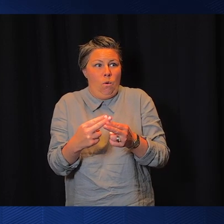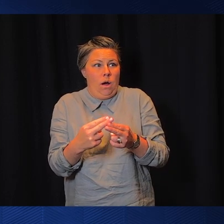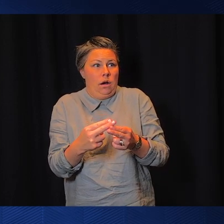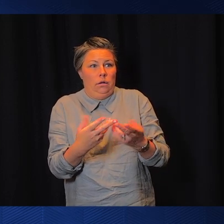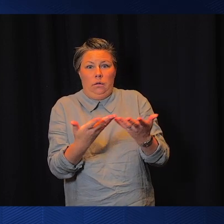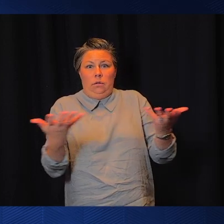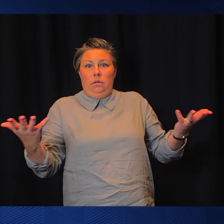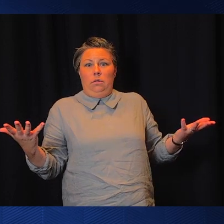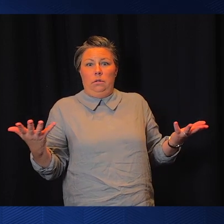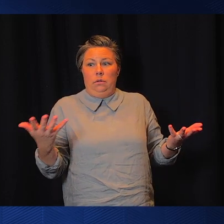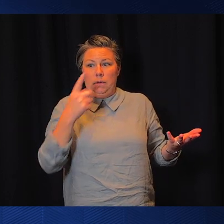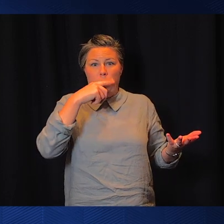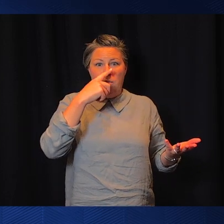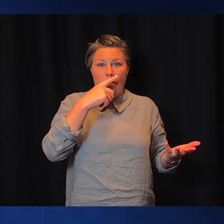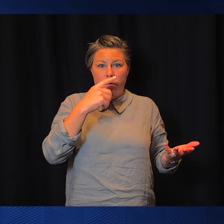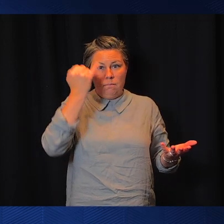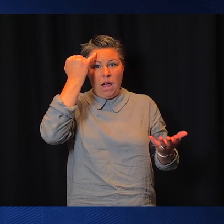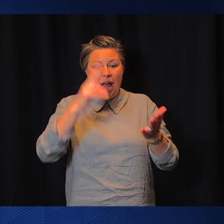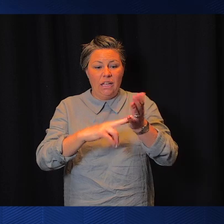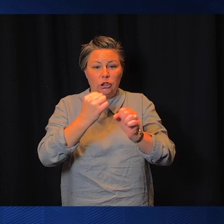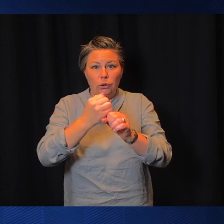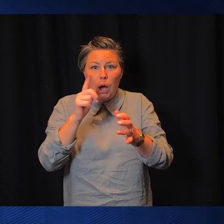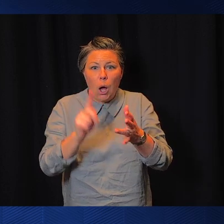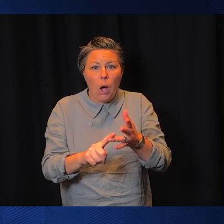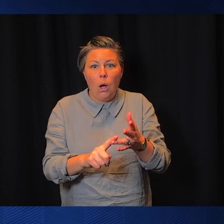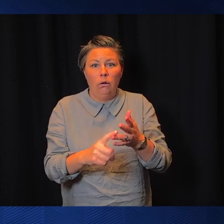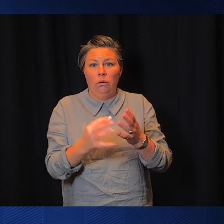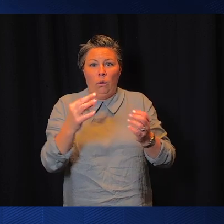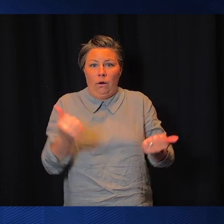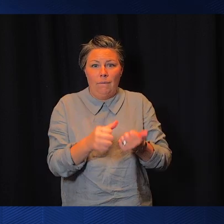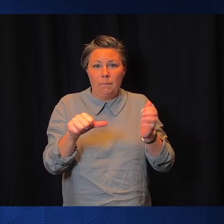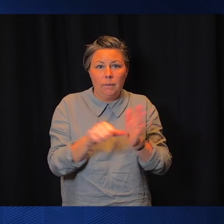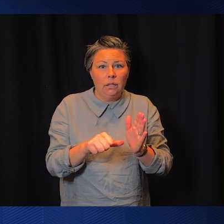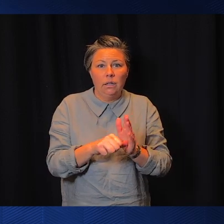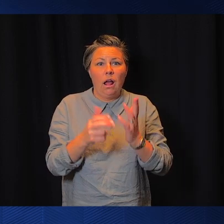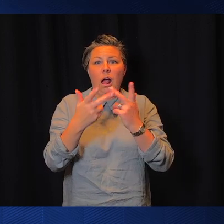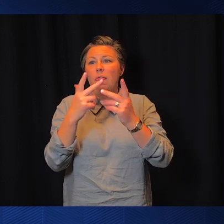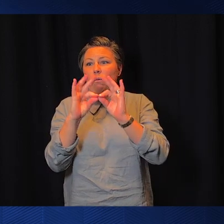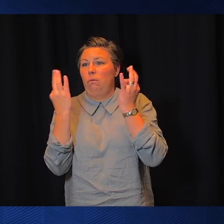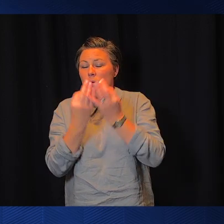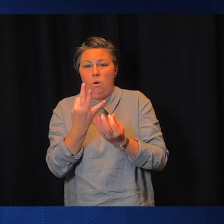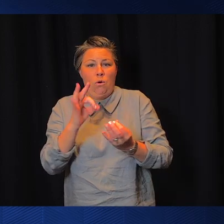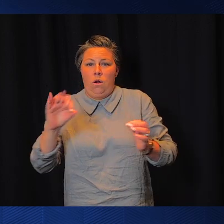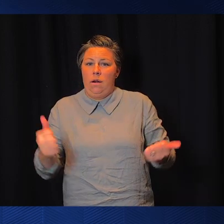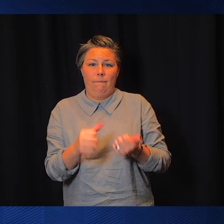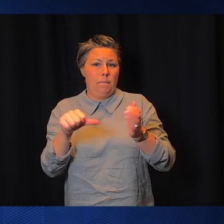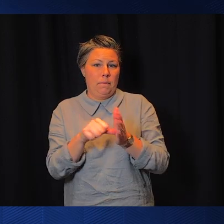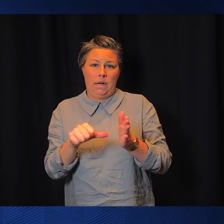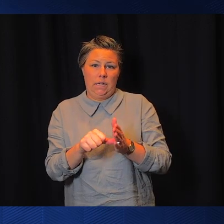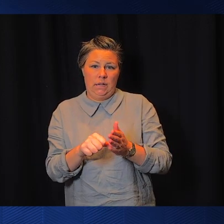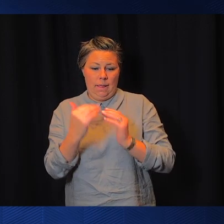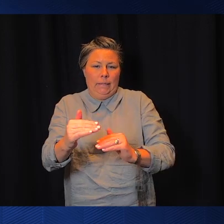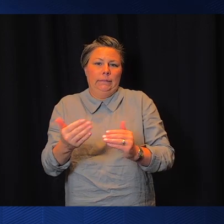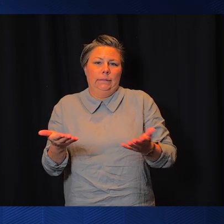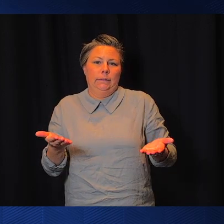well as the needs of NGOs and government partners. This